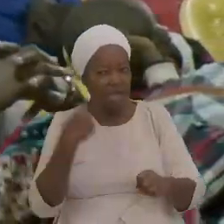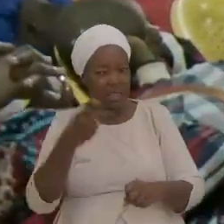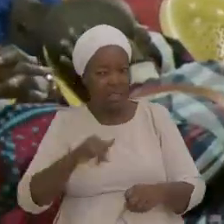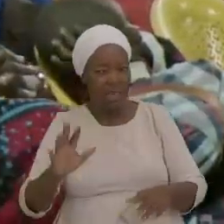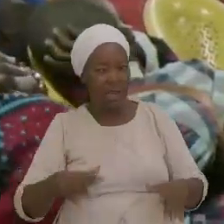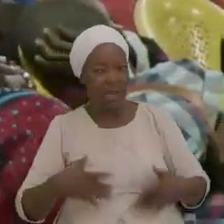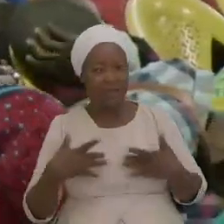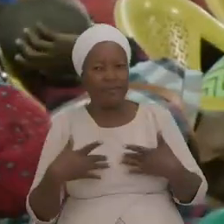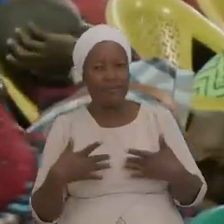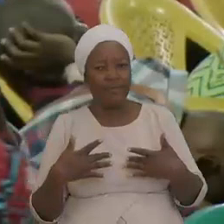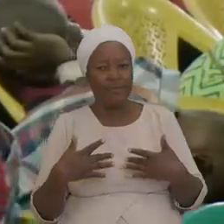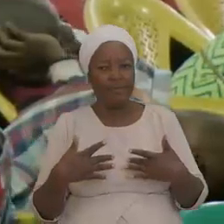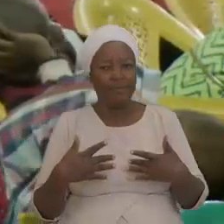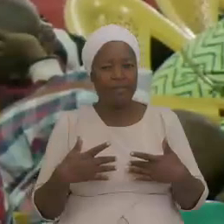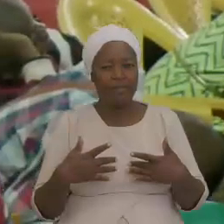life.